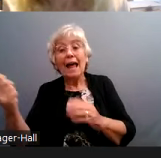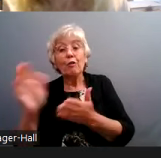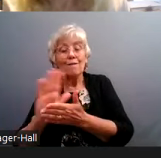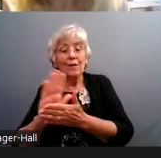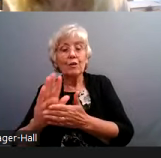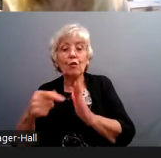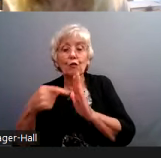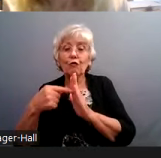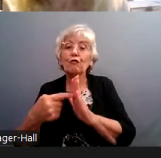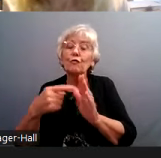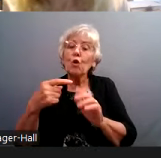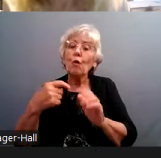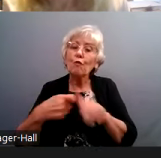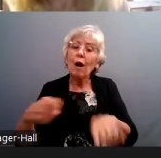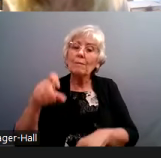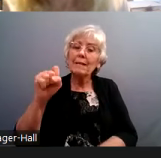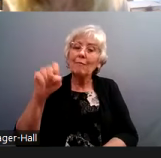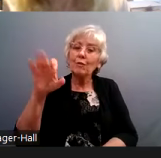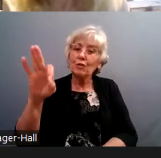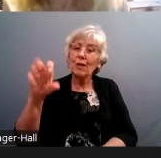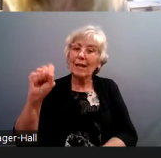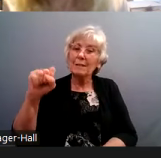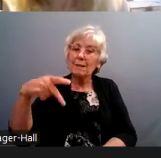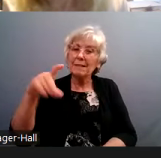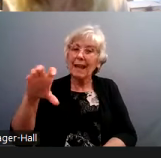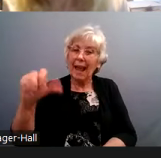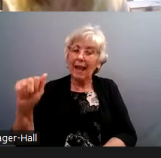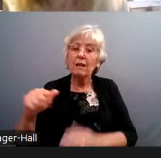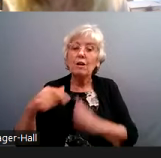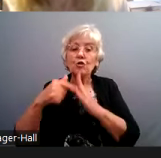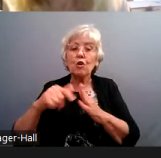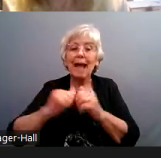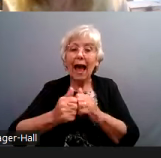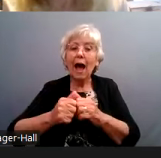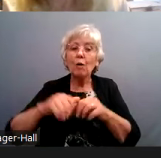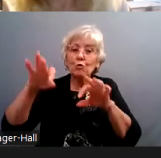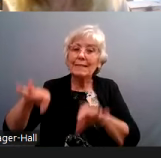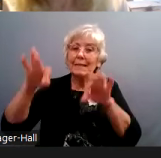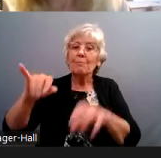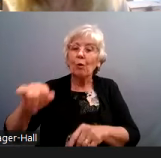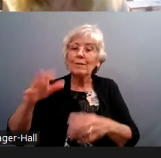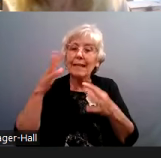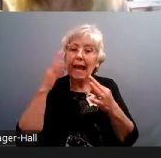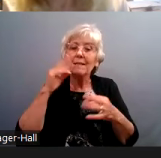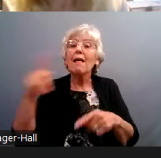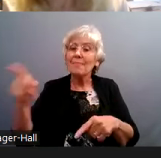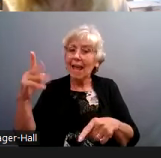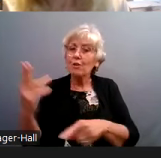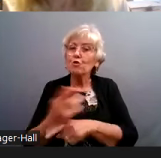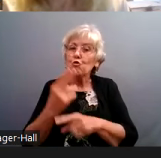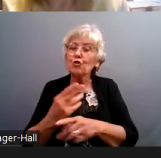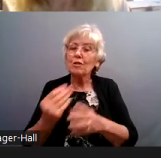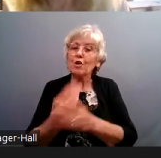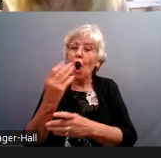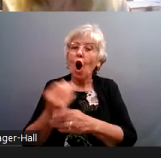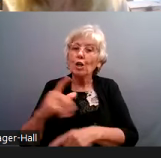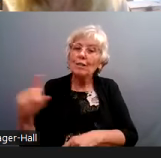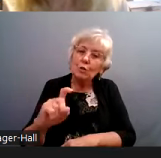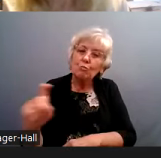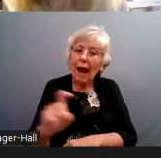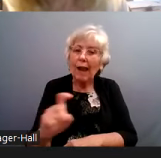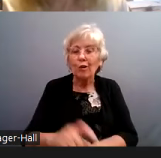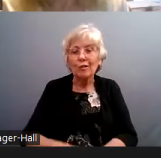Francisco SPCA on how to dip the cats, and they utilize that garden sprayer. So we can watch this